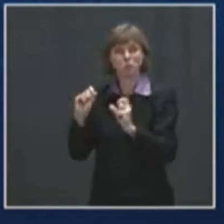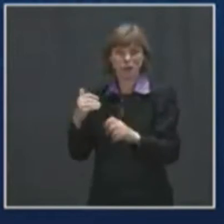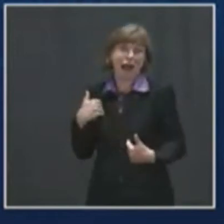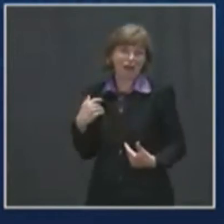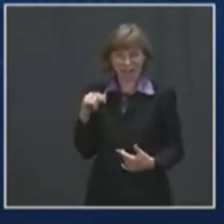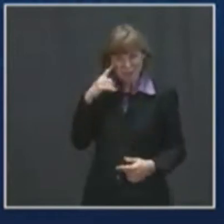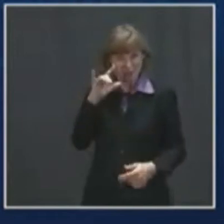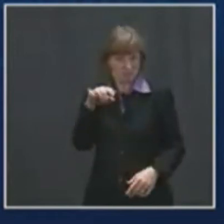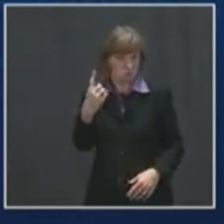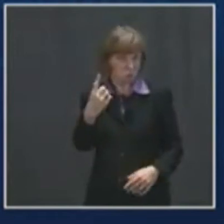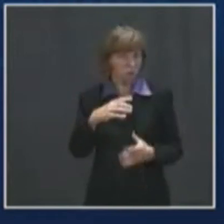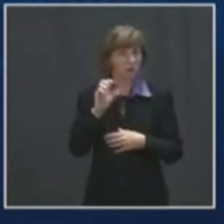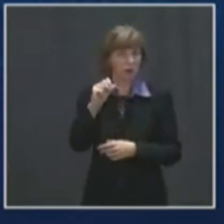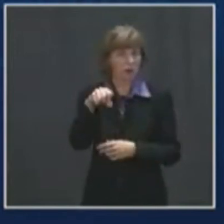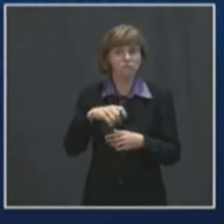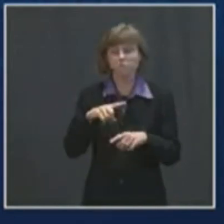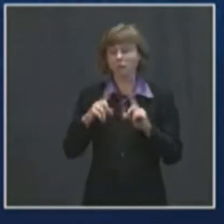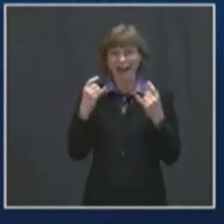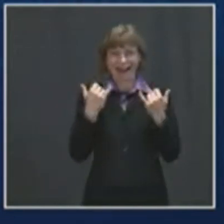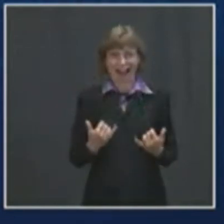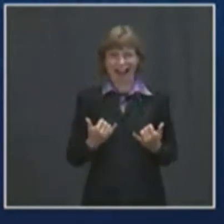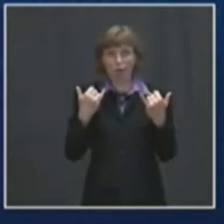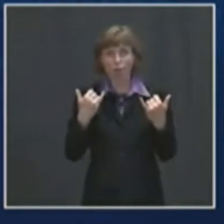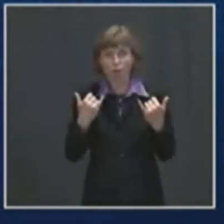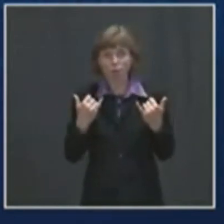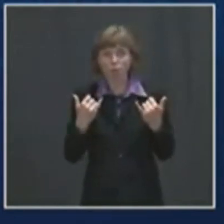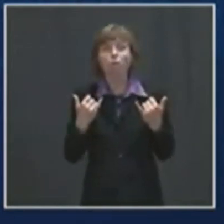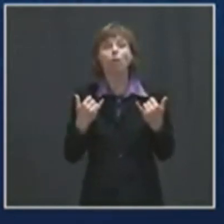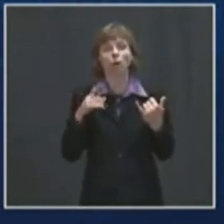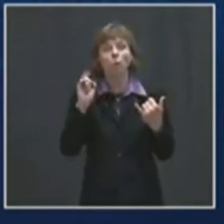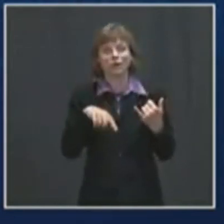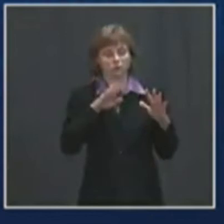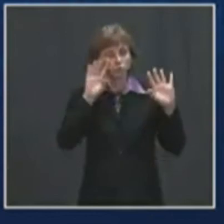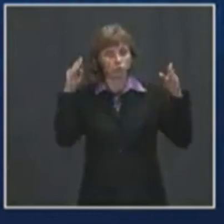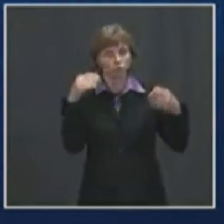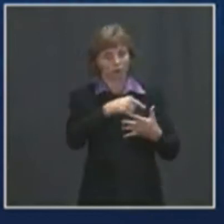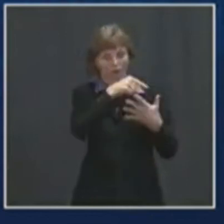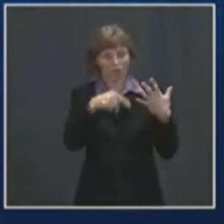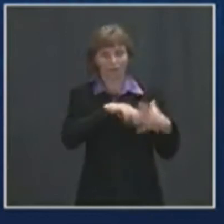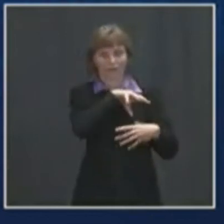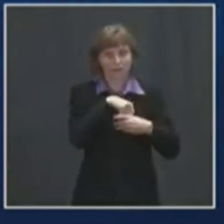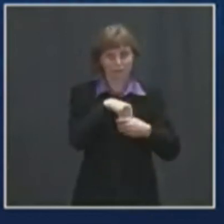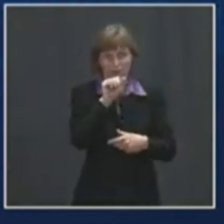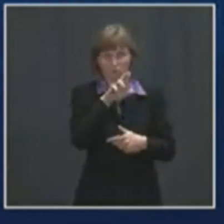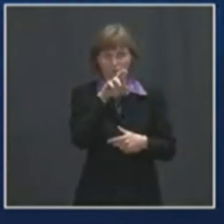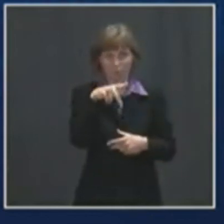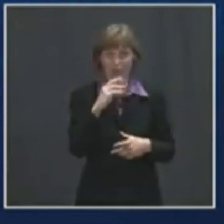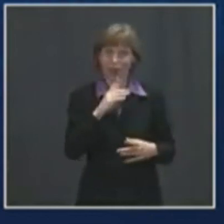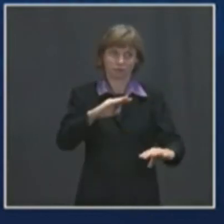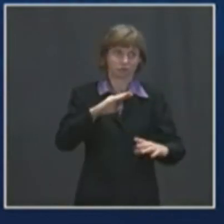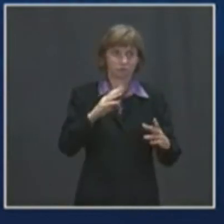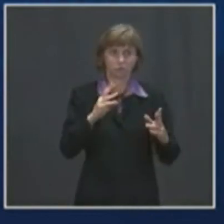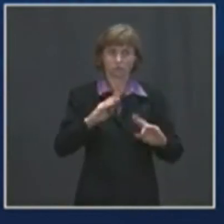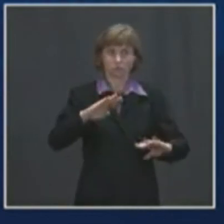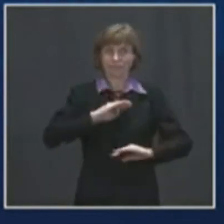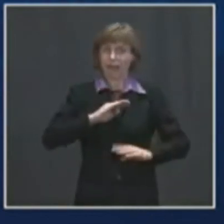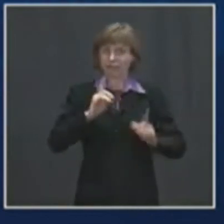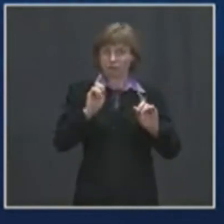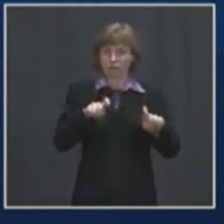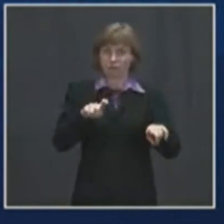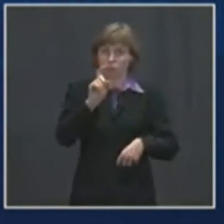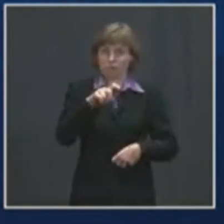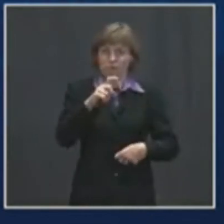But for now, what we need to do is get this package out there and meet the urgency of the moment. Thank you, and thanks for